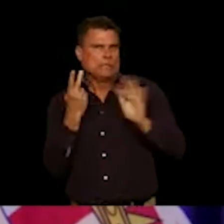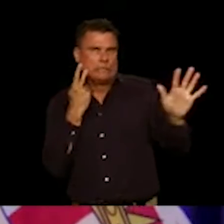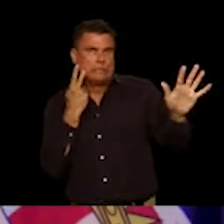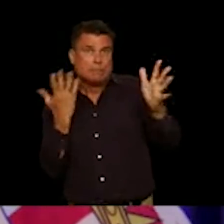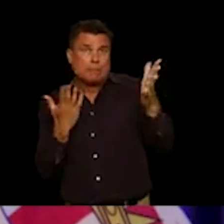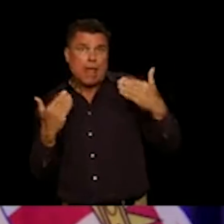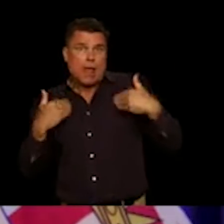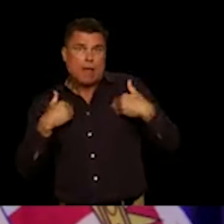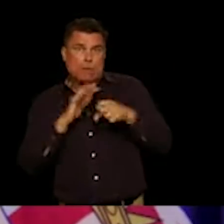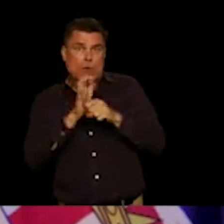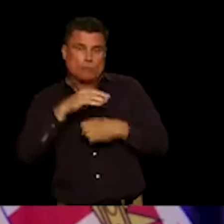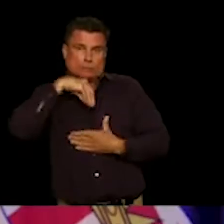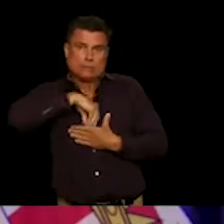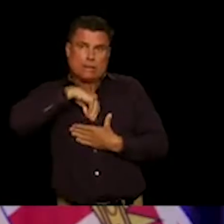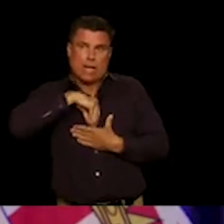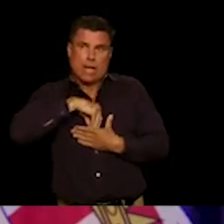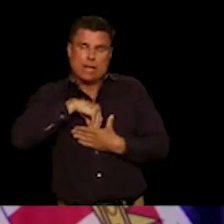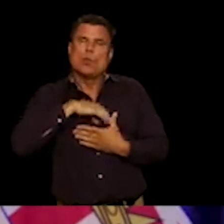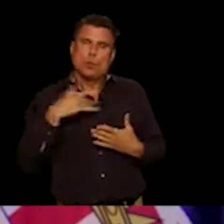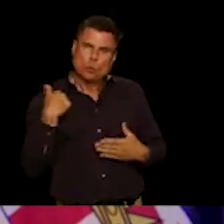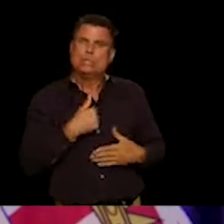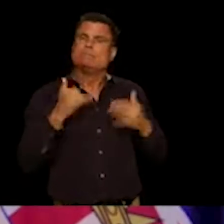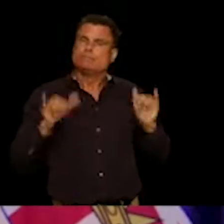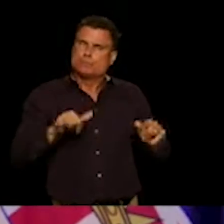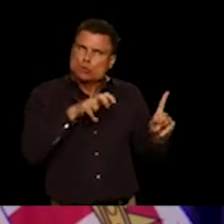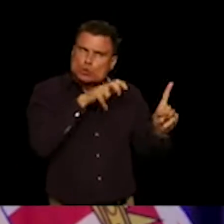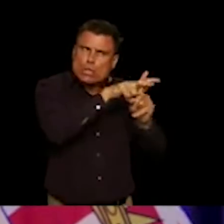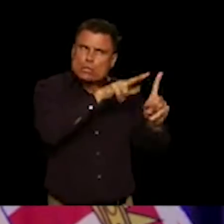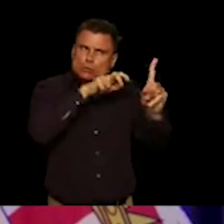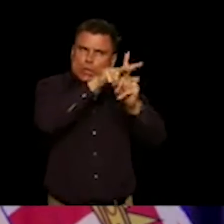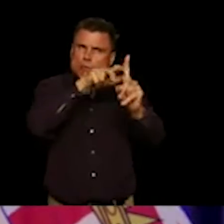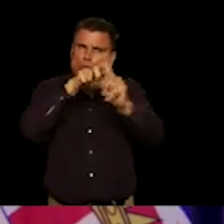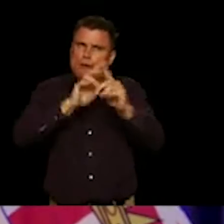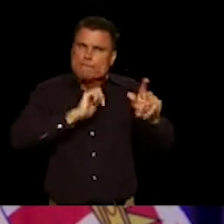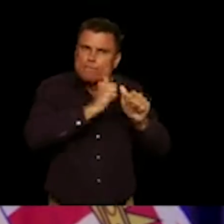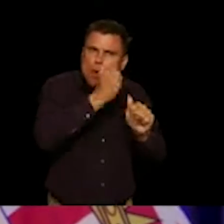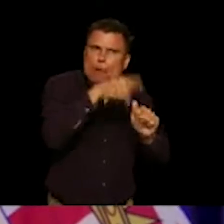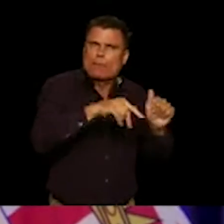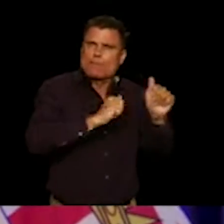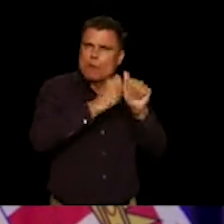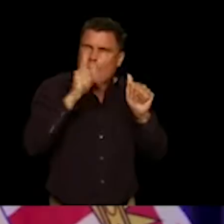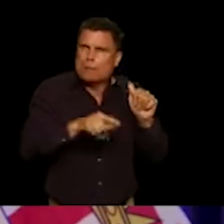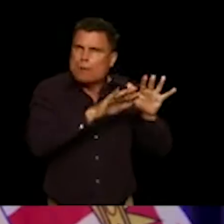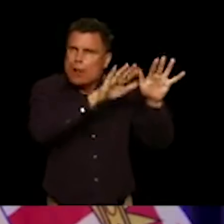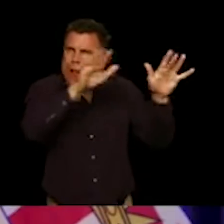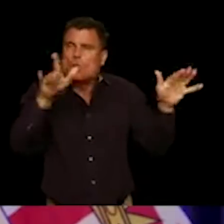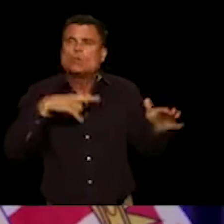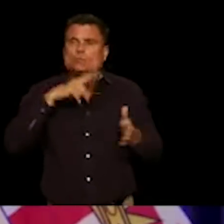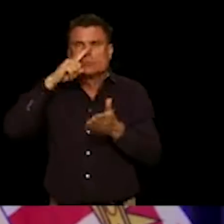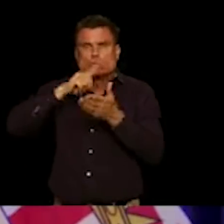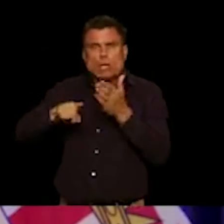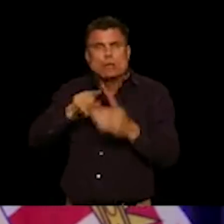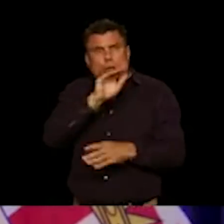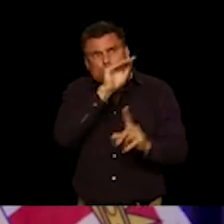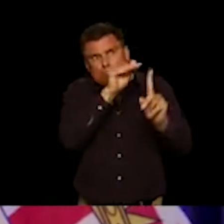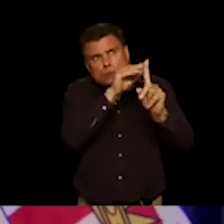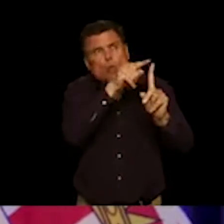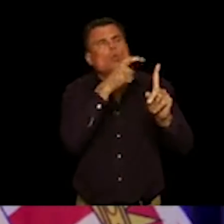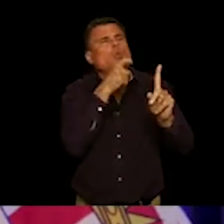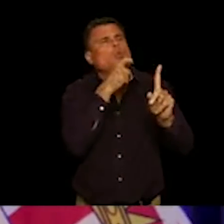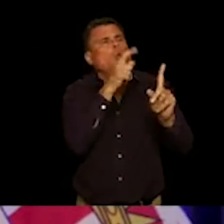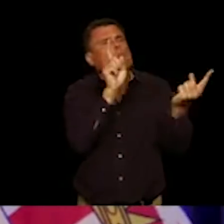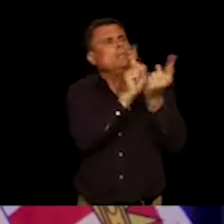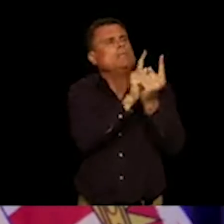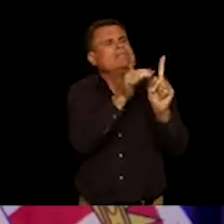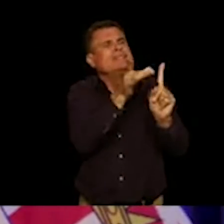to do that. We've presented some data as well earlier on that looked at the numbers of contacts per case,